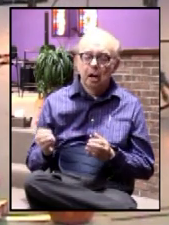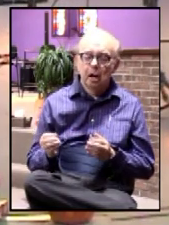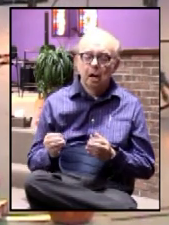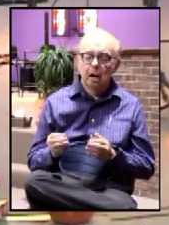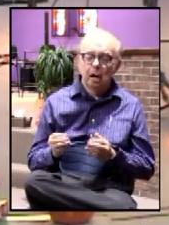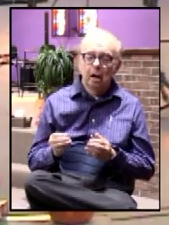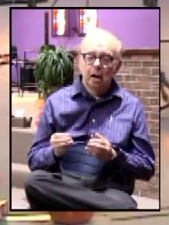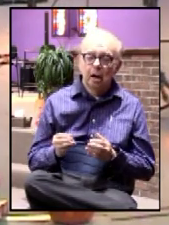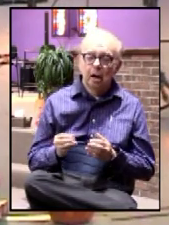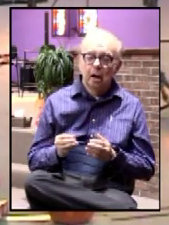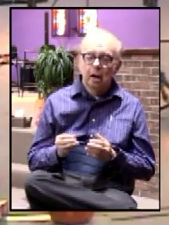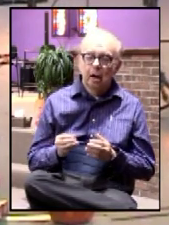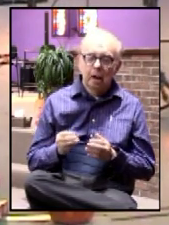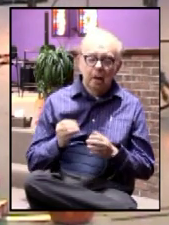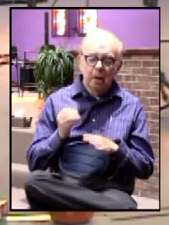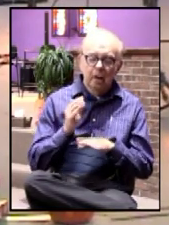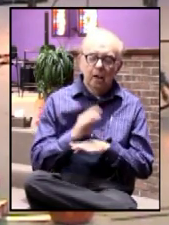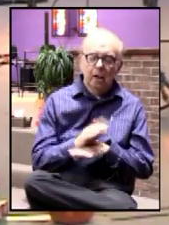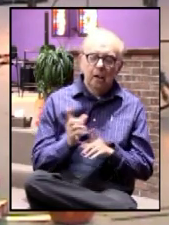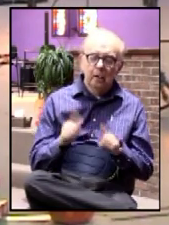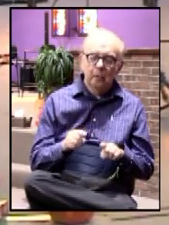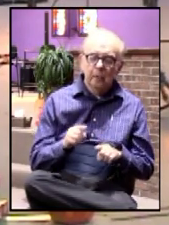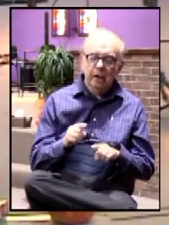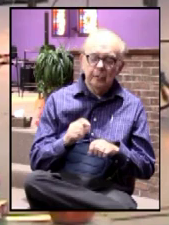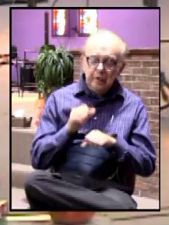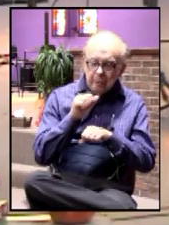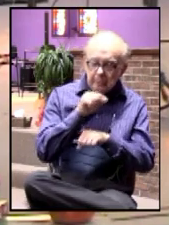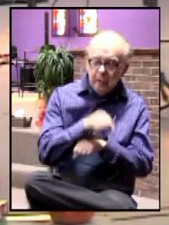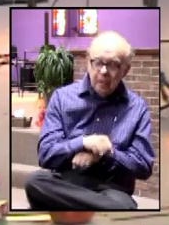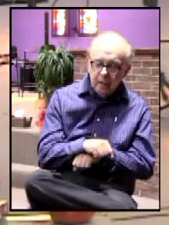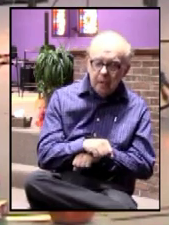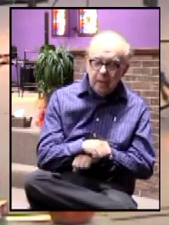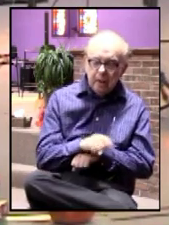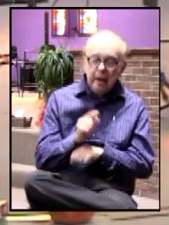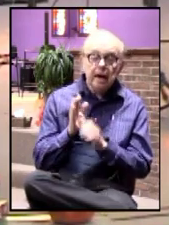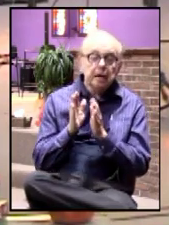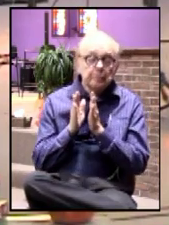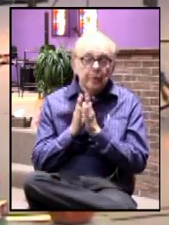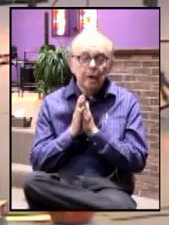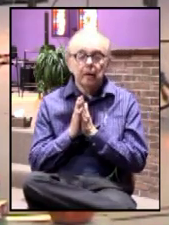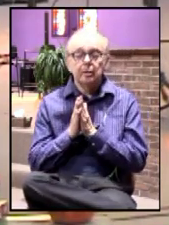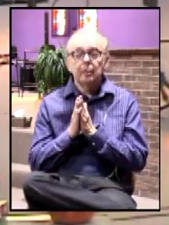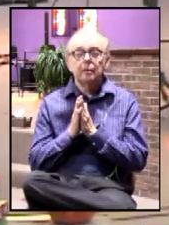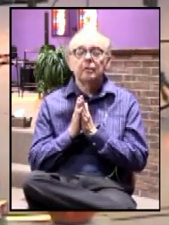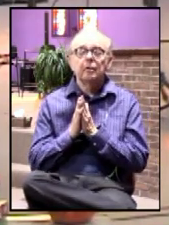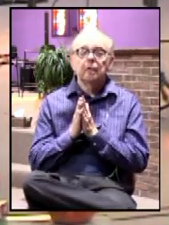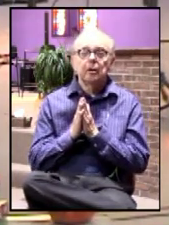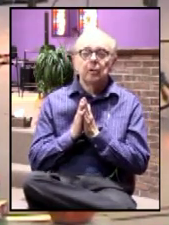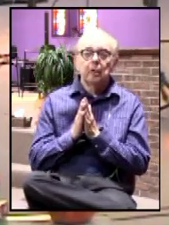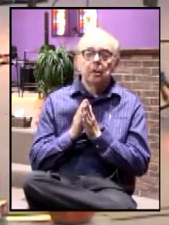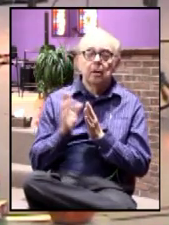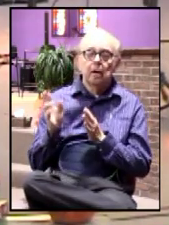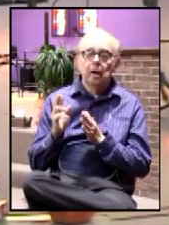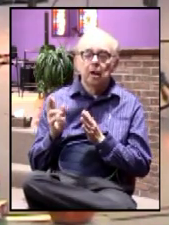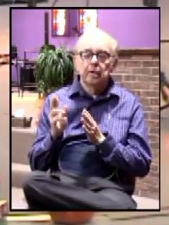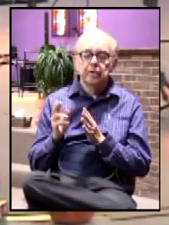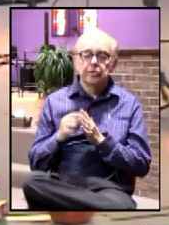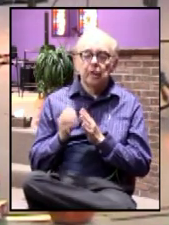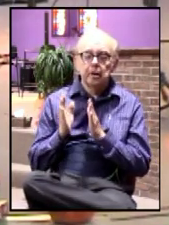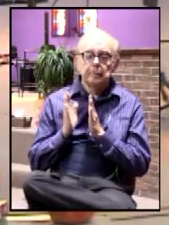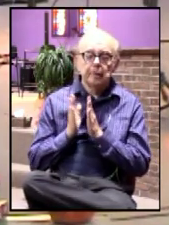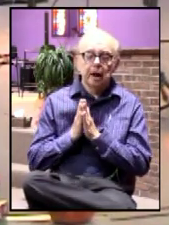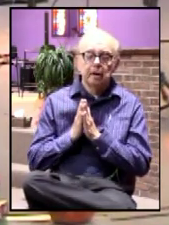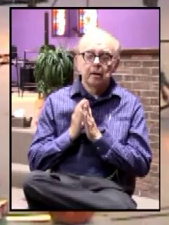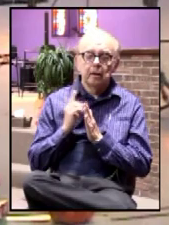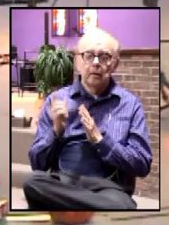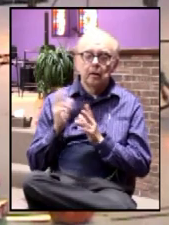And at night, when he would bow down in prayer, he would start